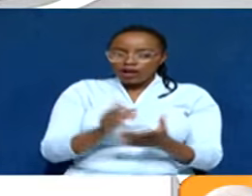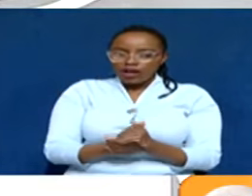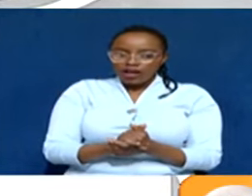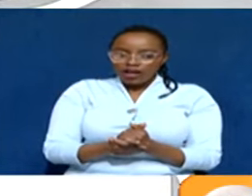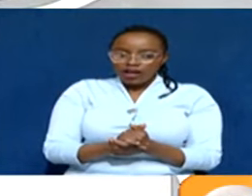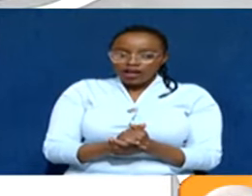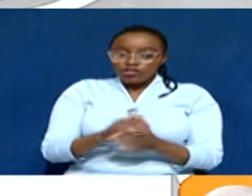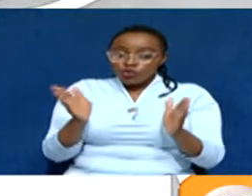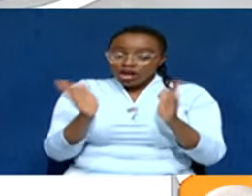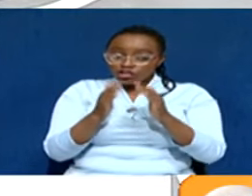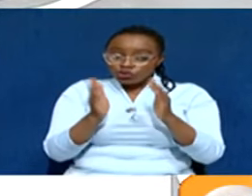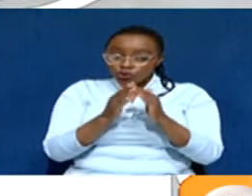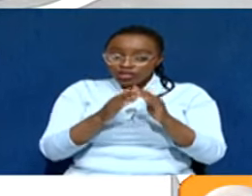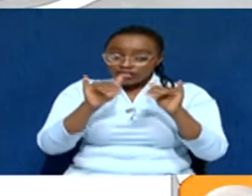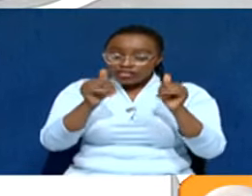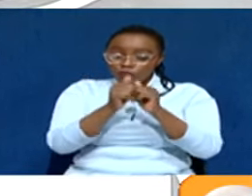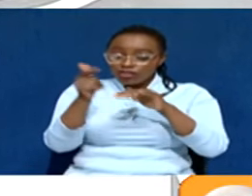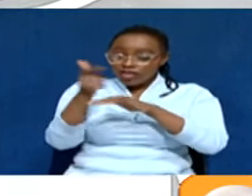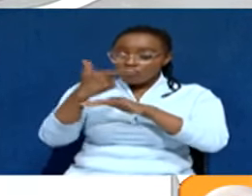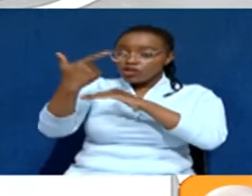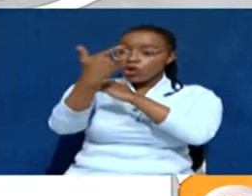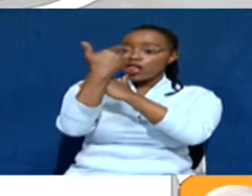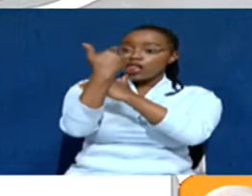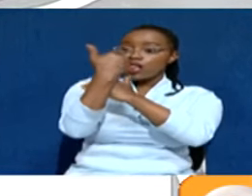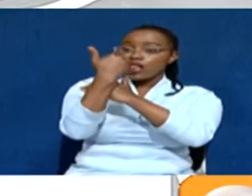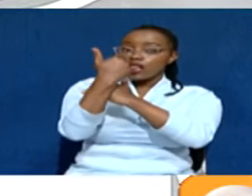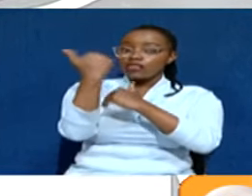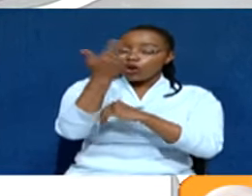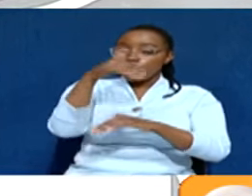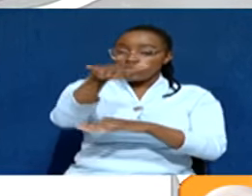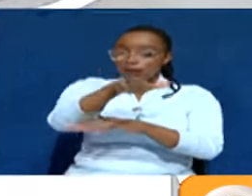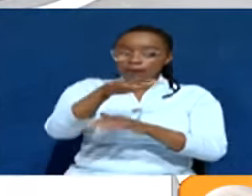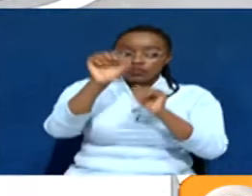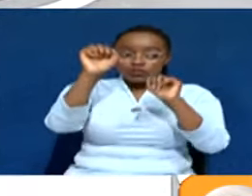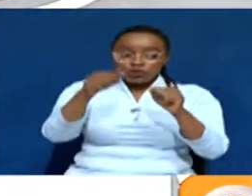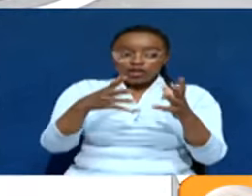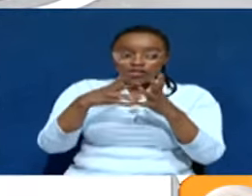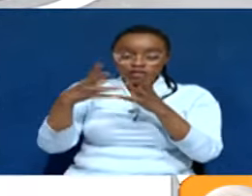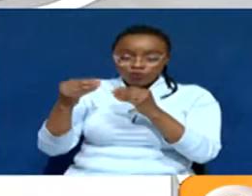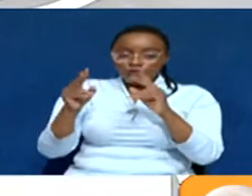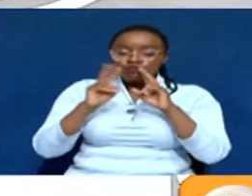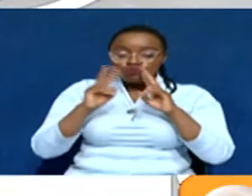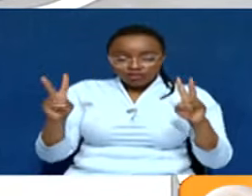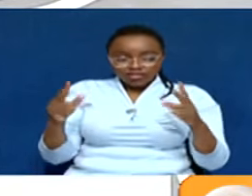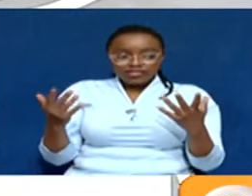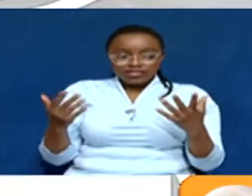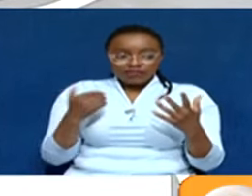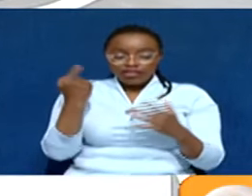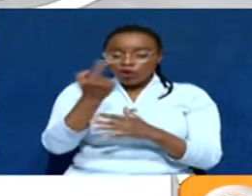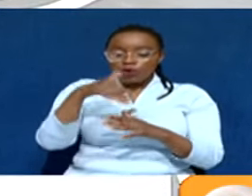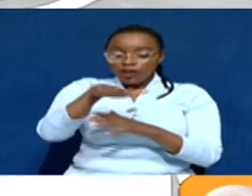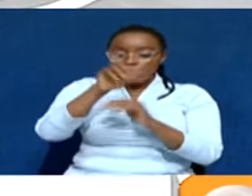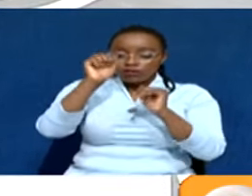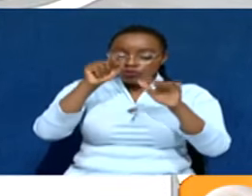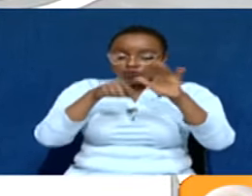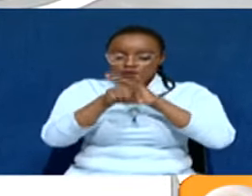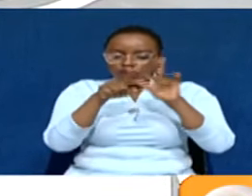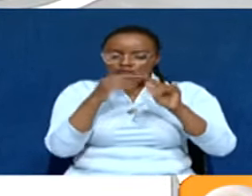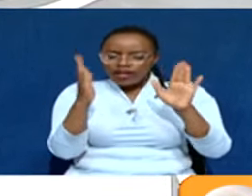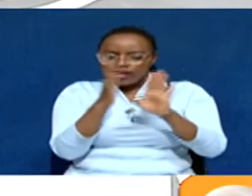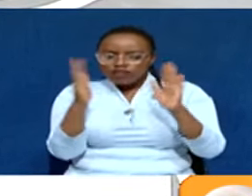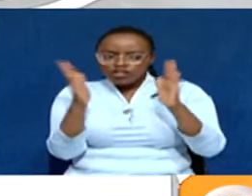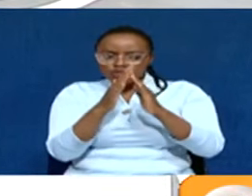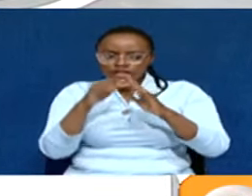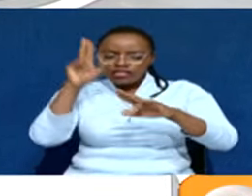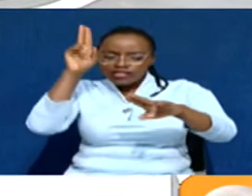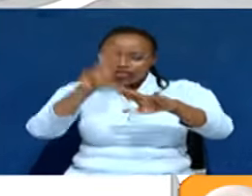Faith, you were in the toilet when you made that video. Yeah, that is the only place I can get peace. That is the only place I can enter in that toilet